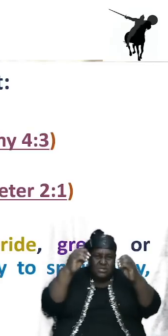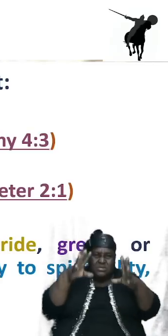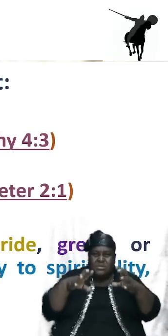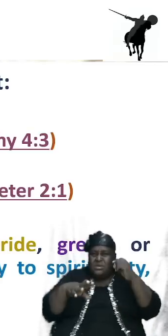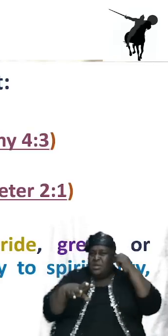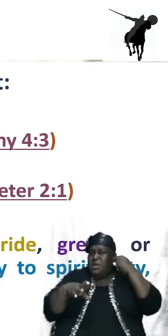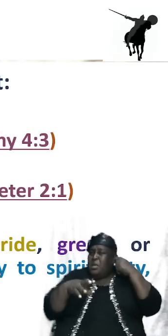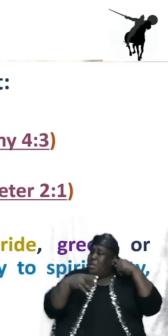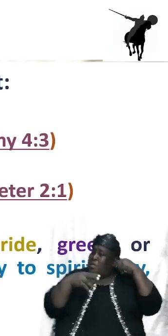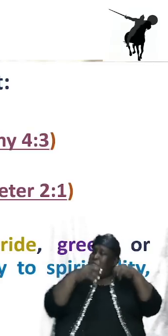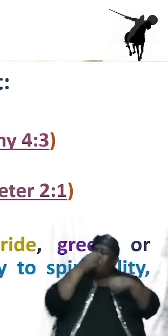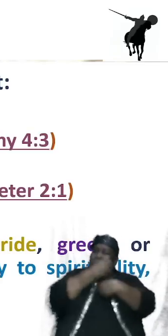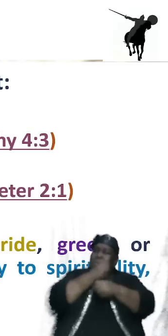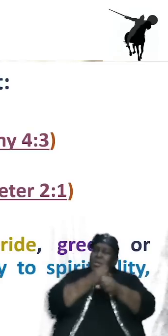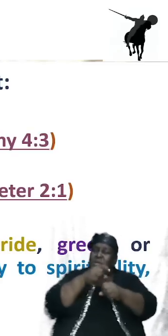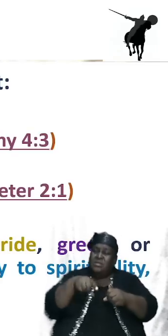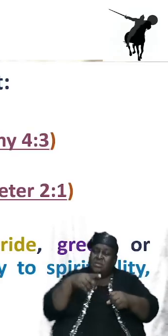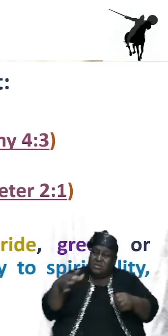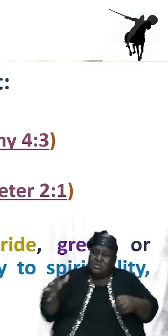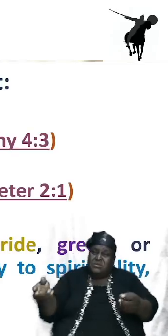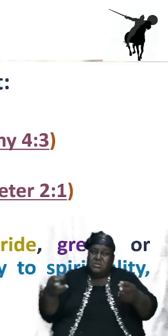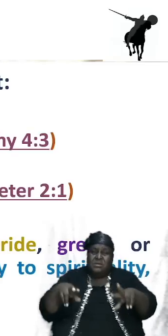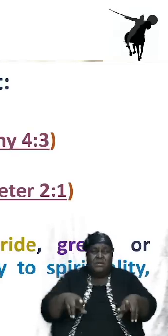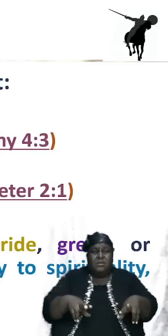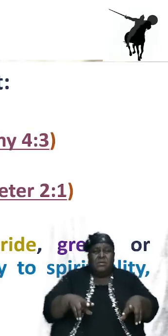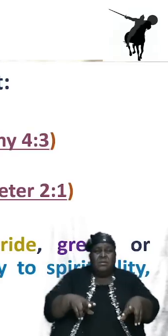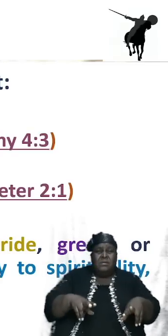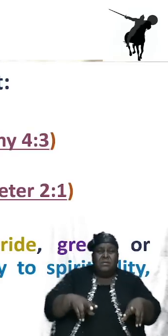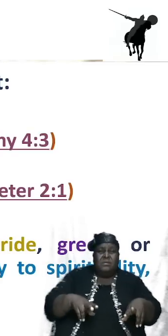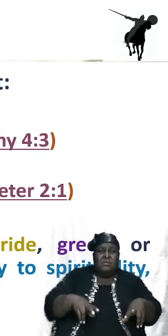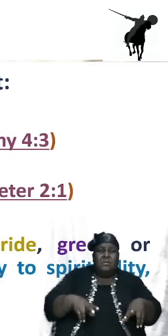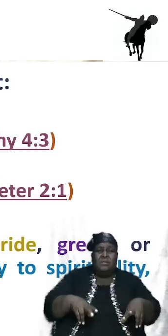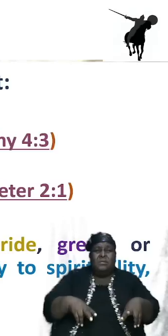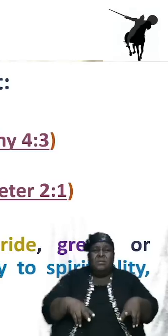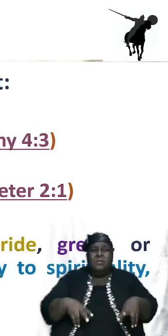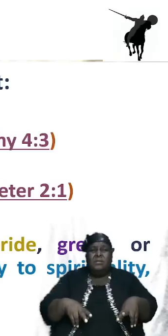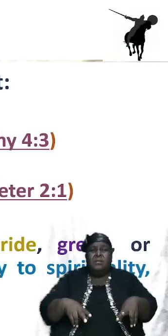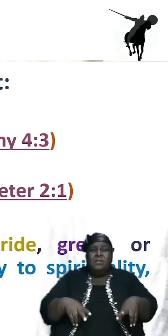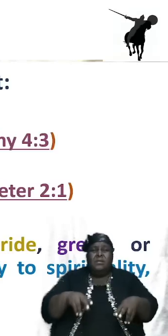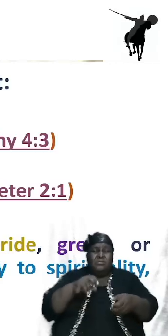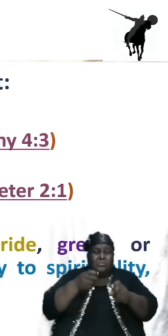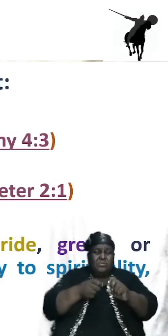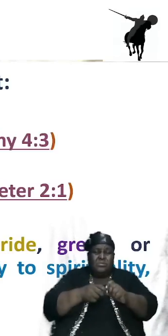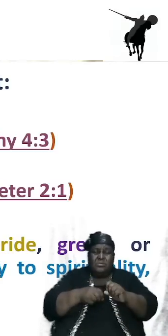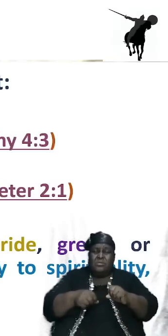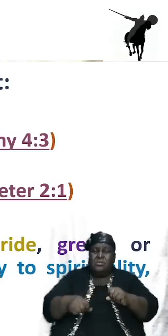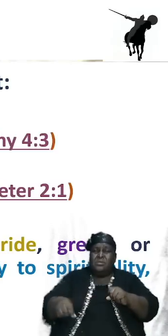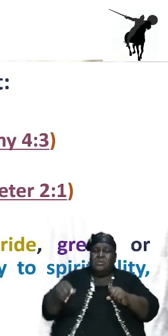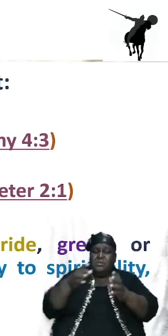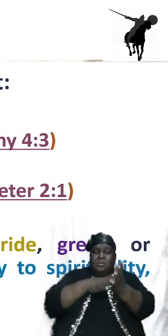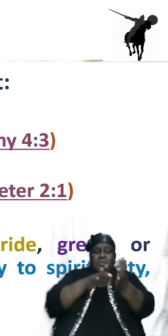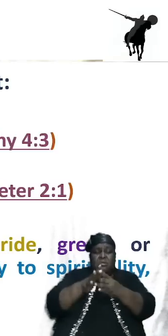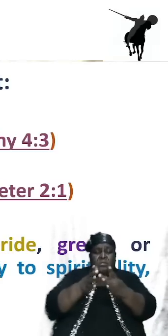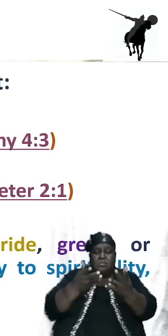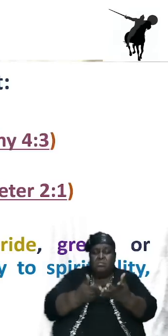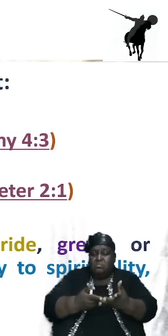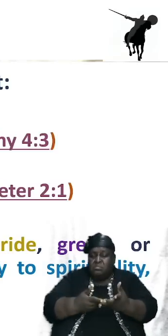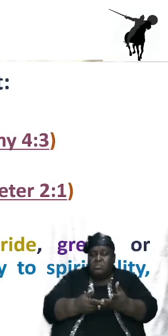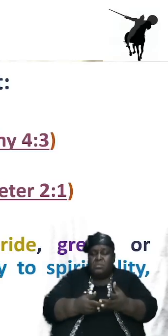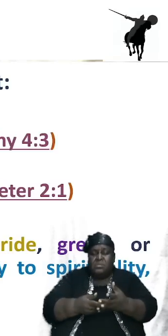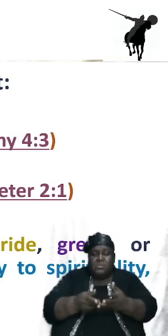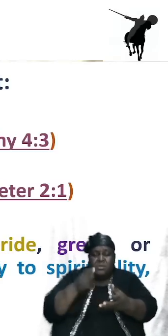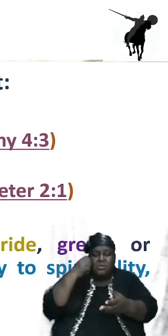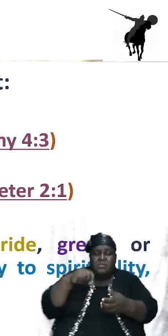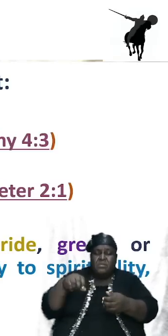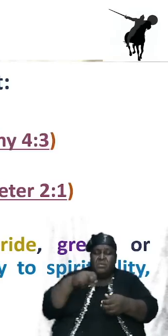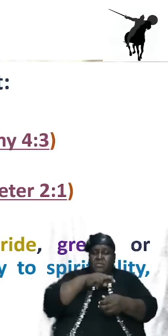false teaching are doctrines or beliefs that deviate from sound doctrine. It contradicts the Bible and is a distortion of the nature of God